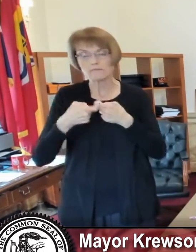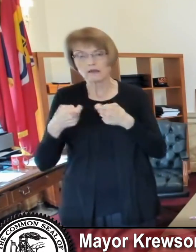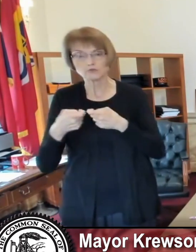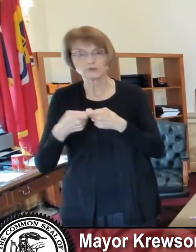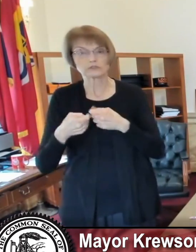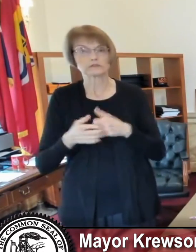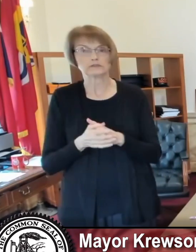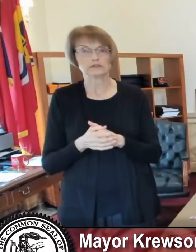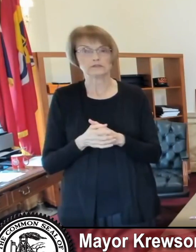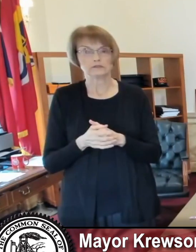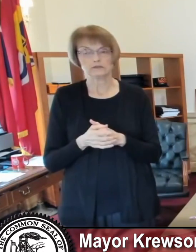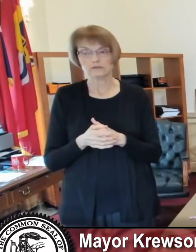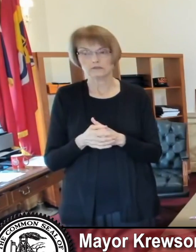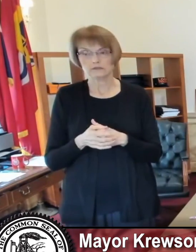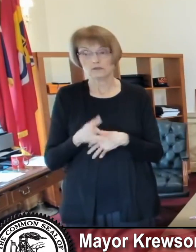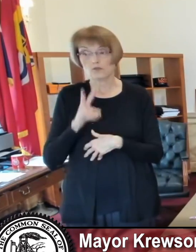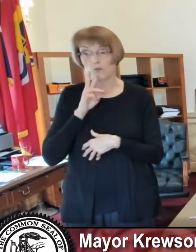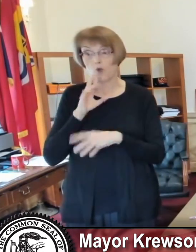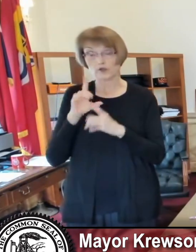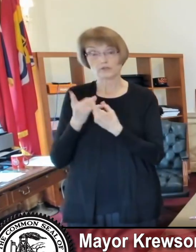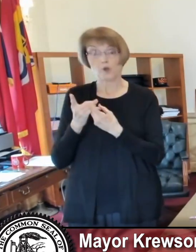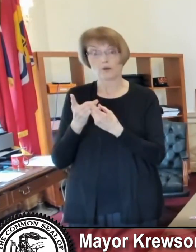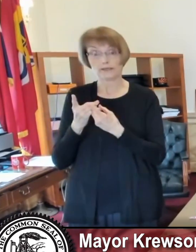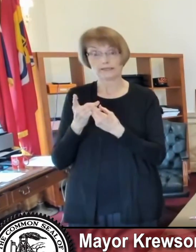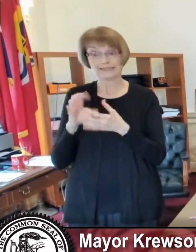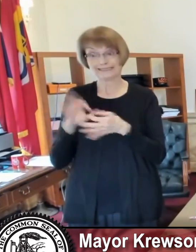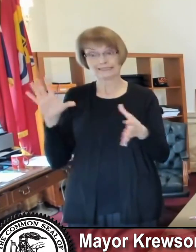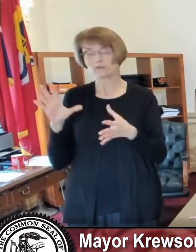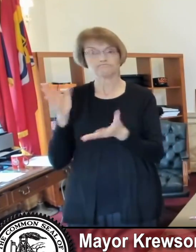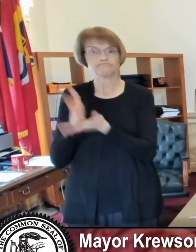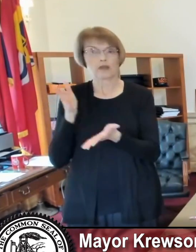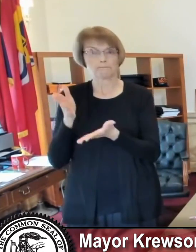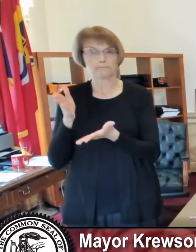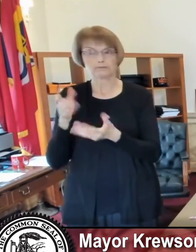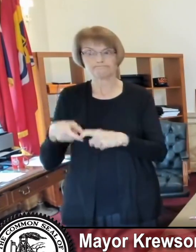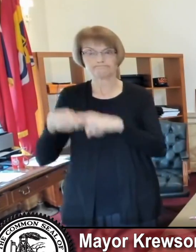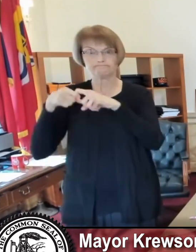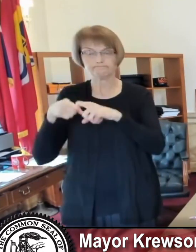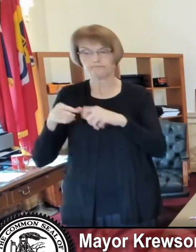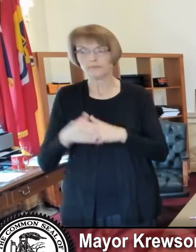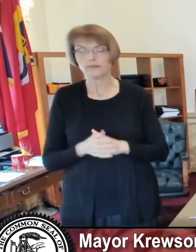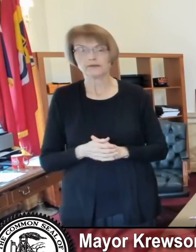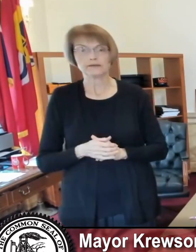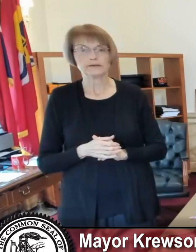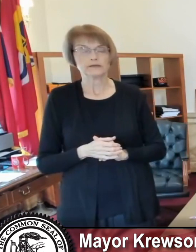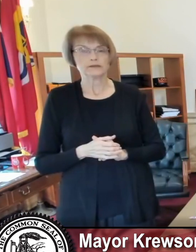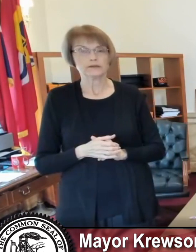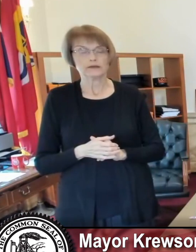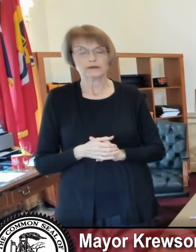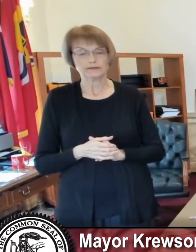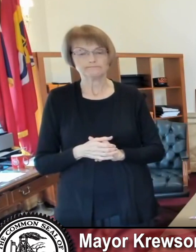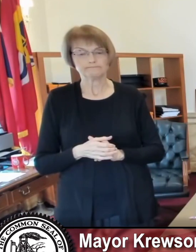we stopped all water department disconnections. We have received